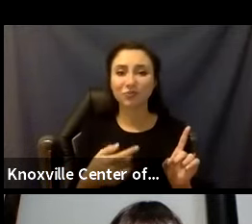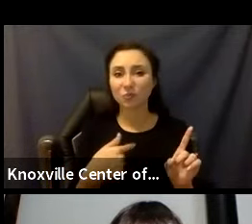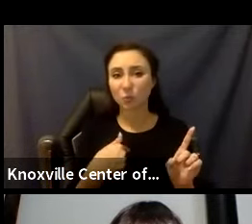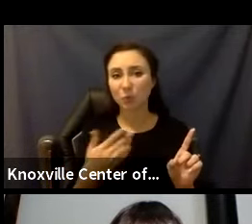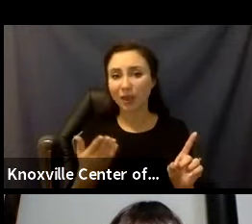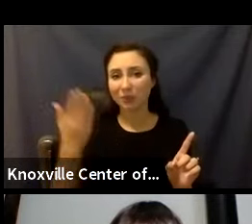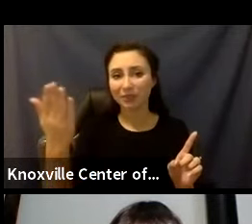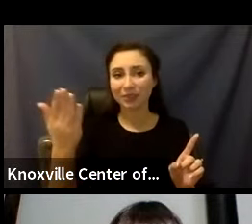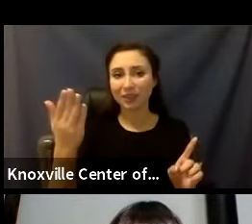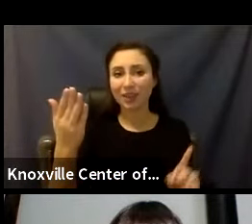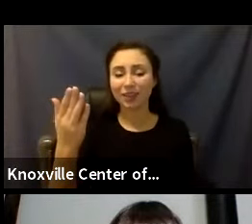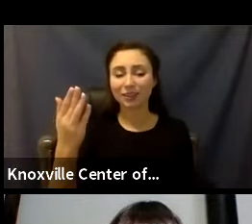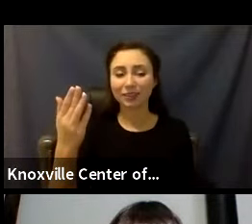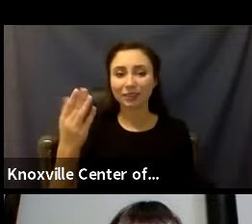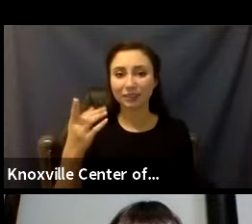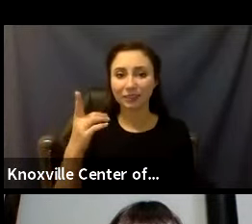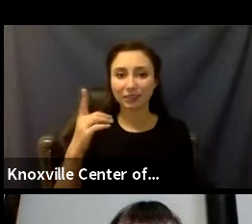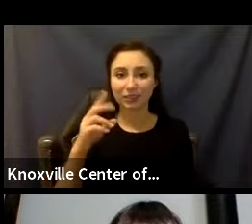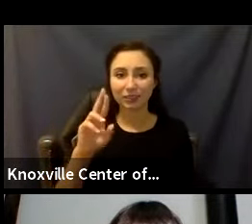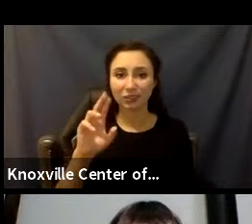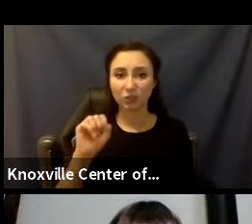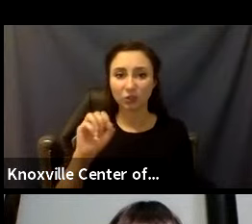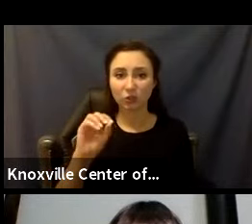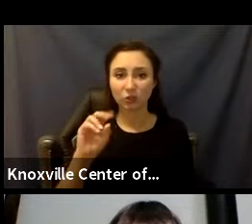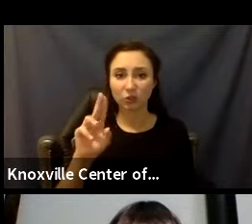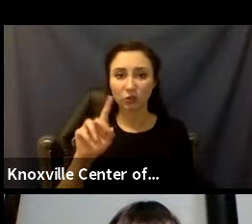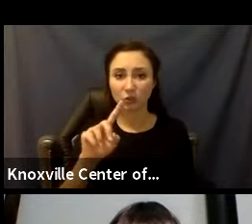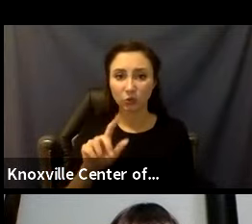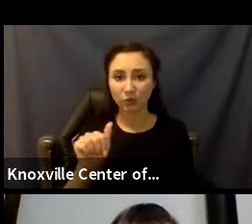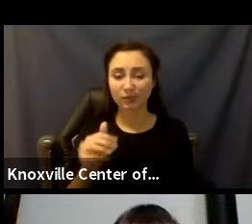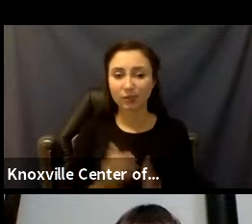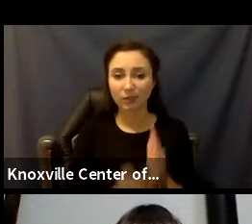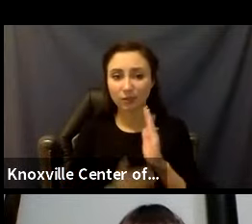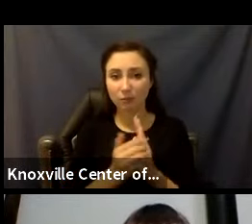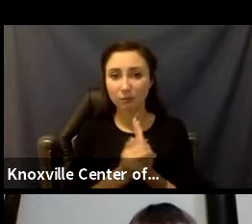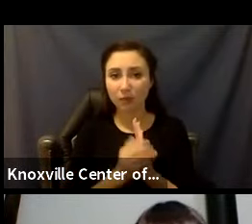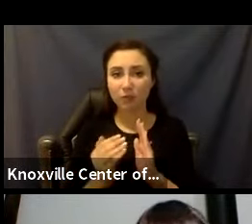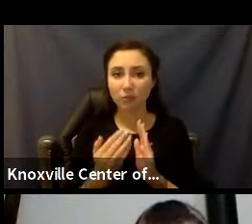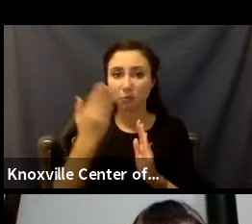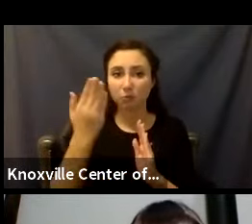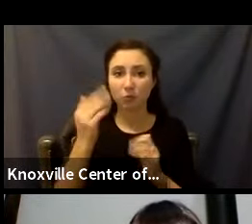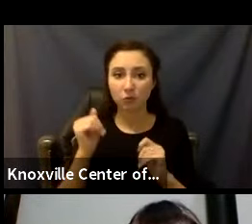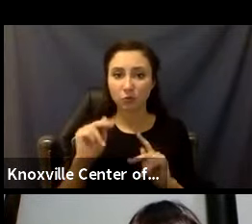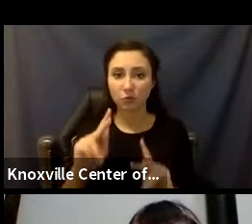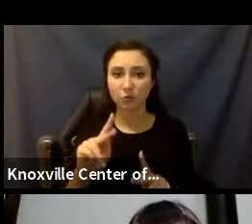suggest that Dr. Sousa amend her motion to allow